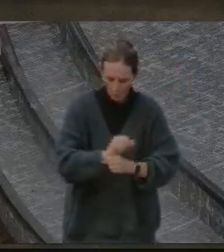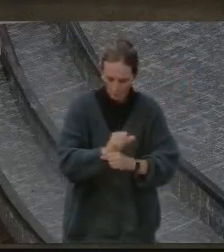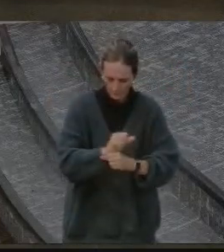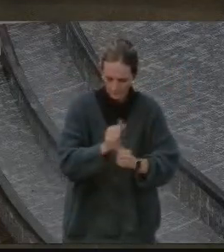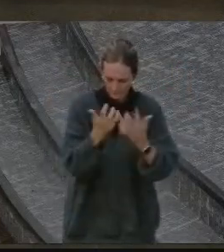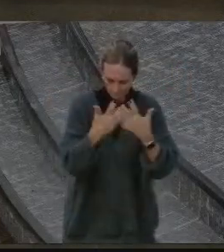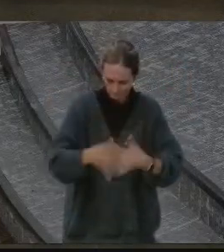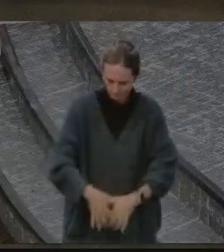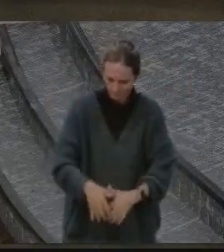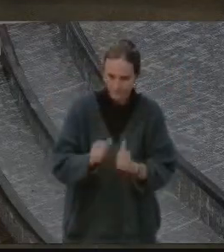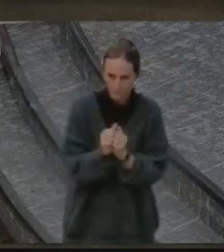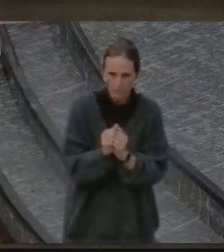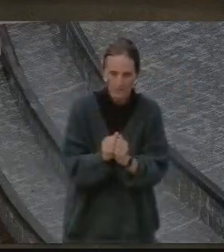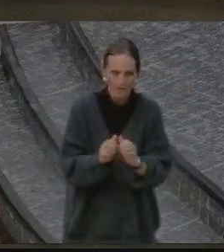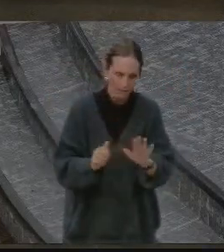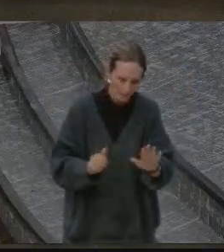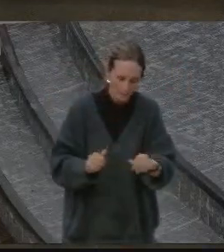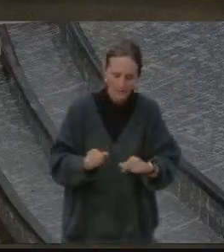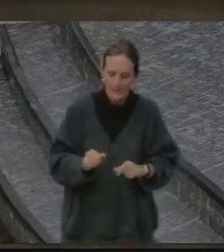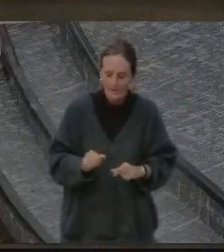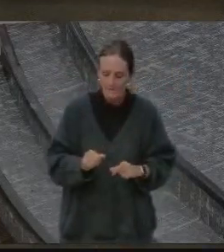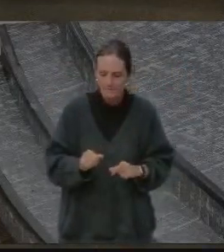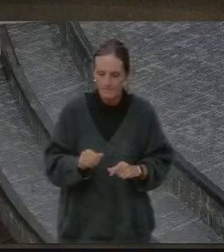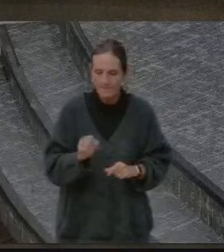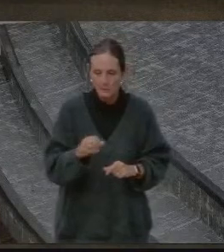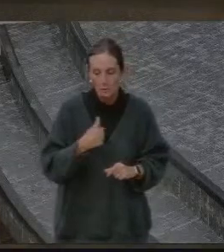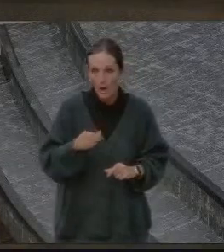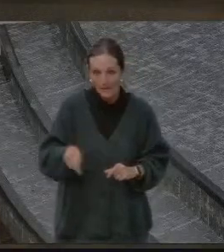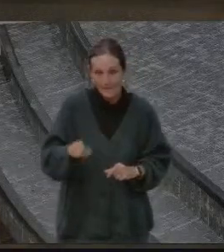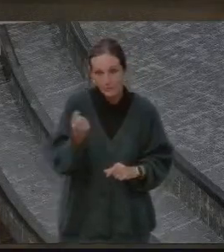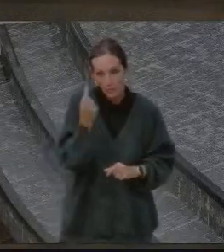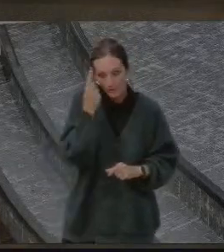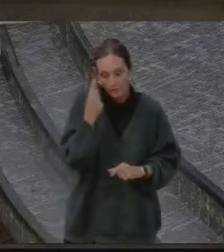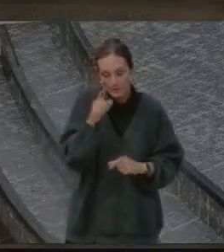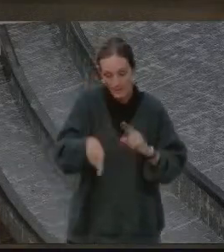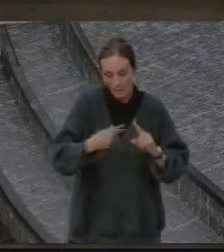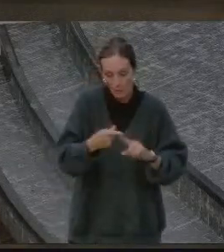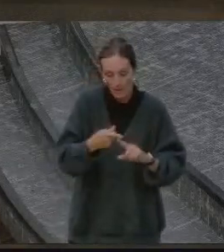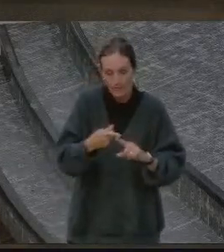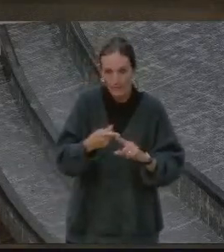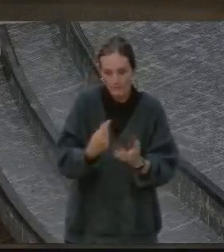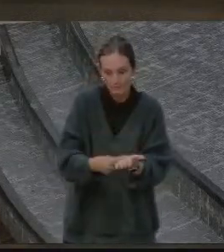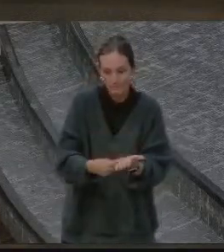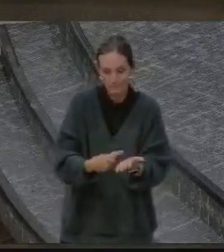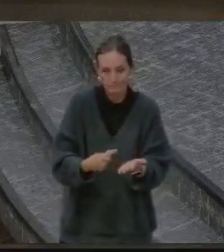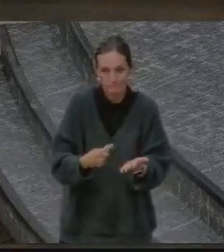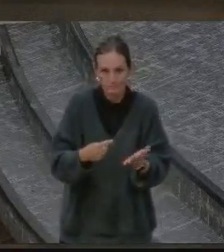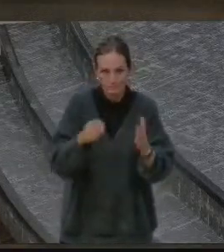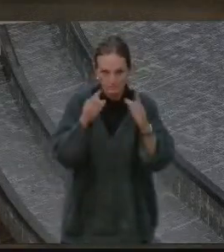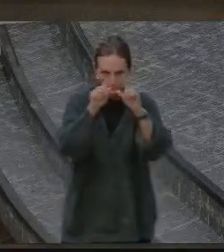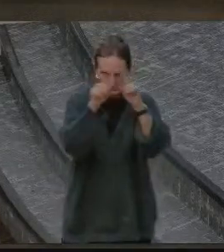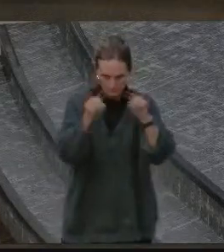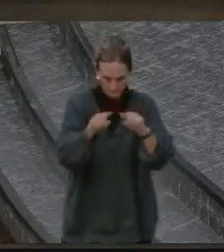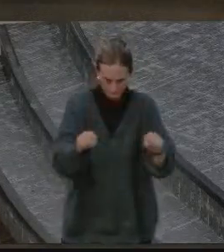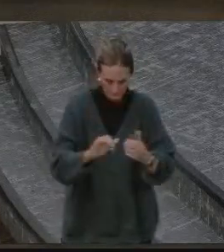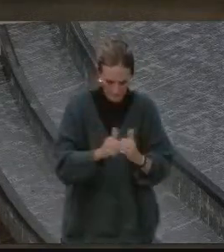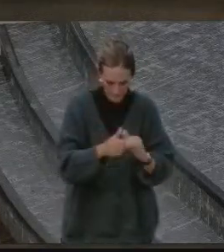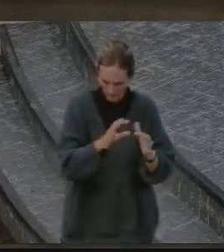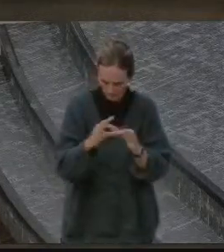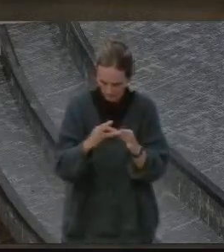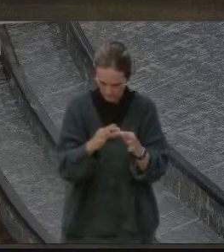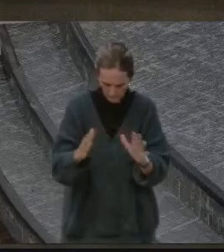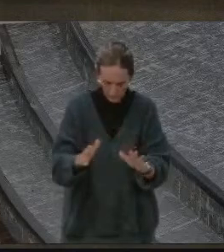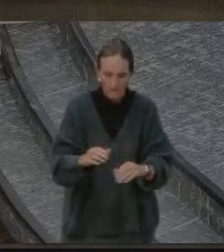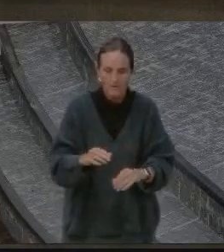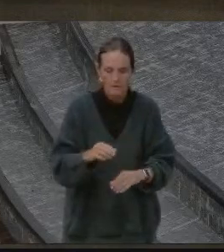high, not operational, but I do need to understand when it comes to our children, because I deal with so many families who call